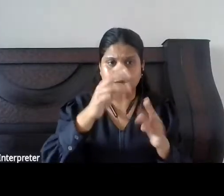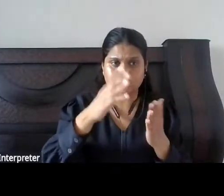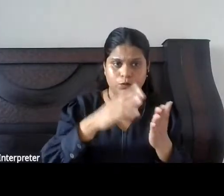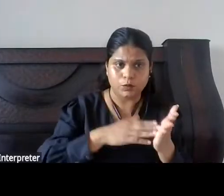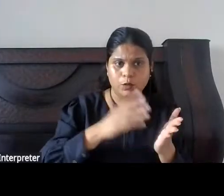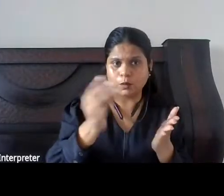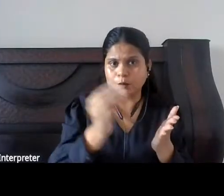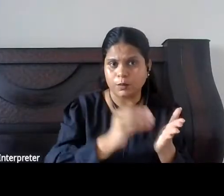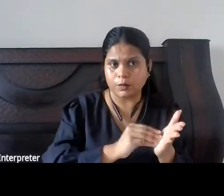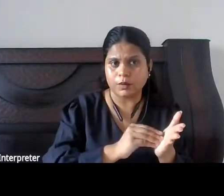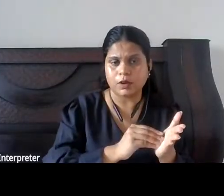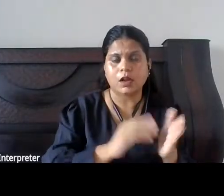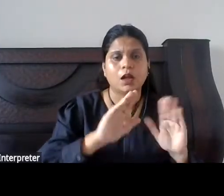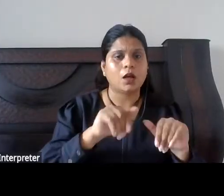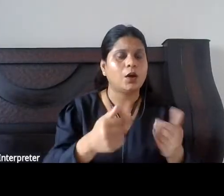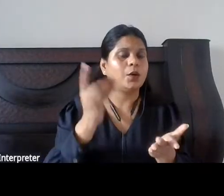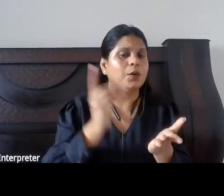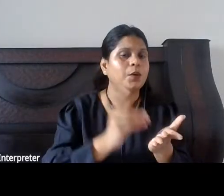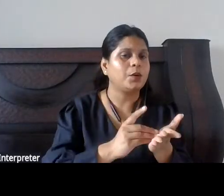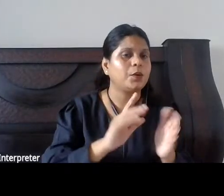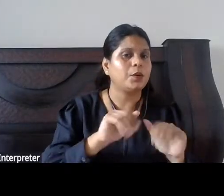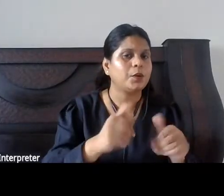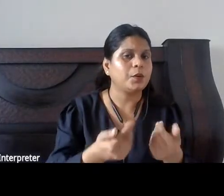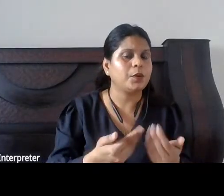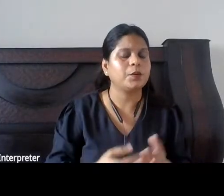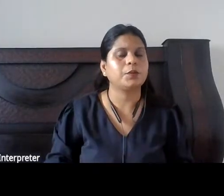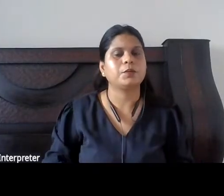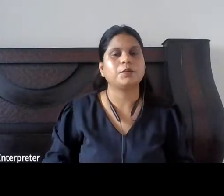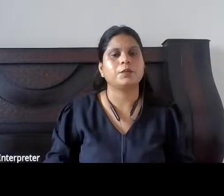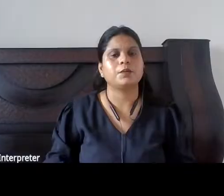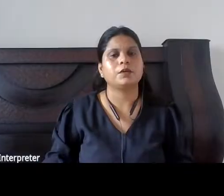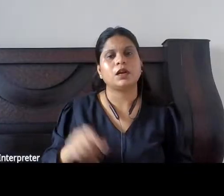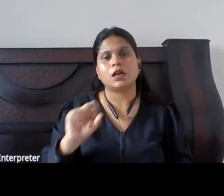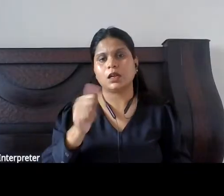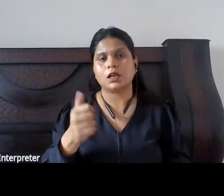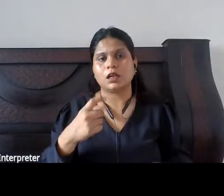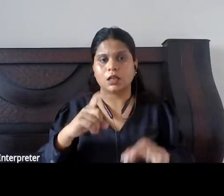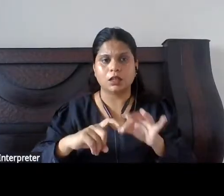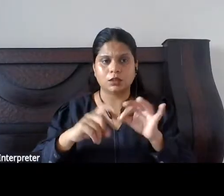And this also makes me ask another question to the team.